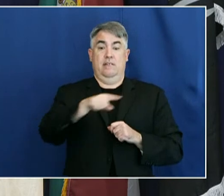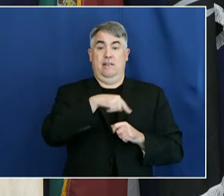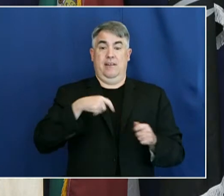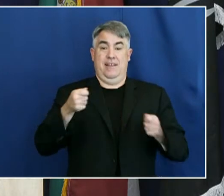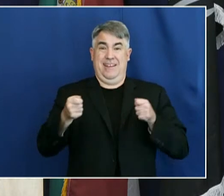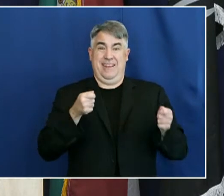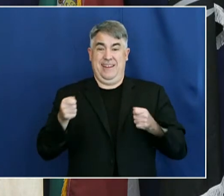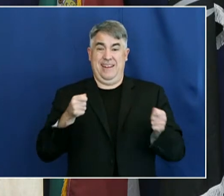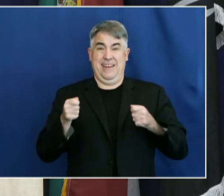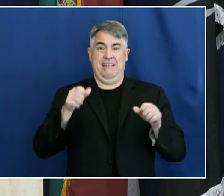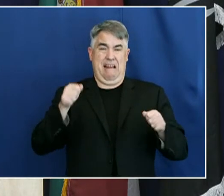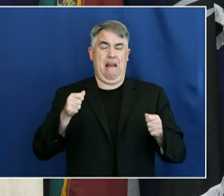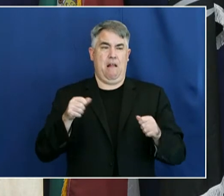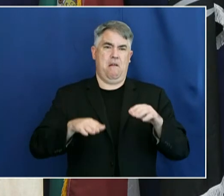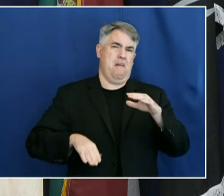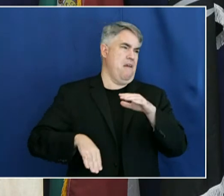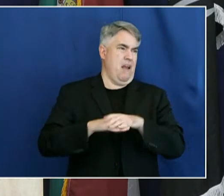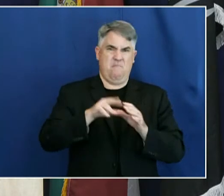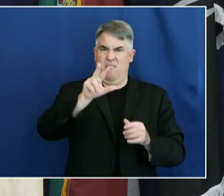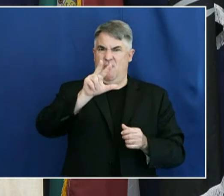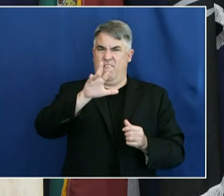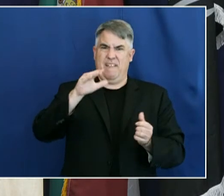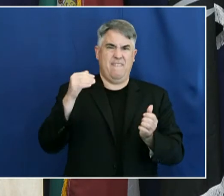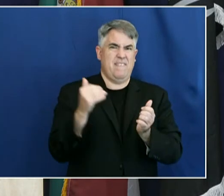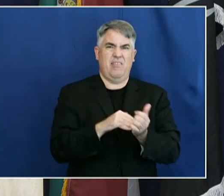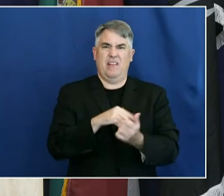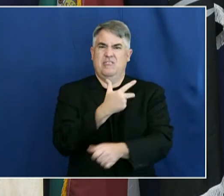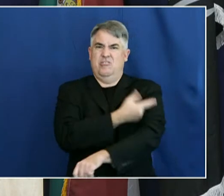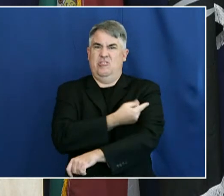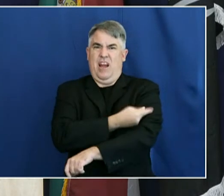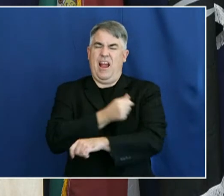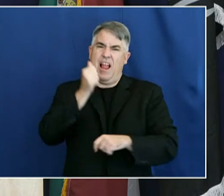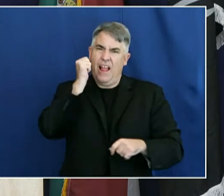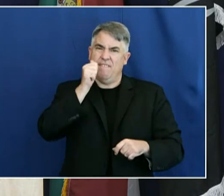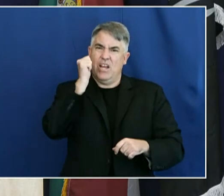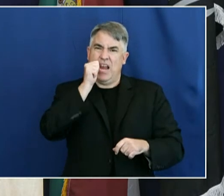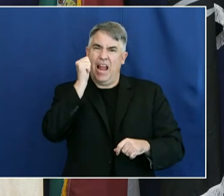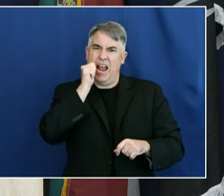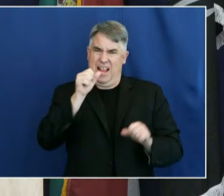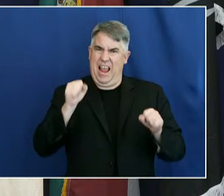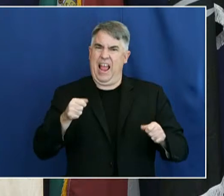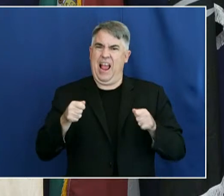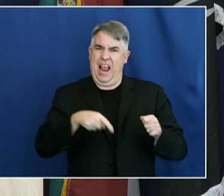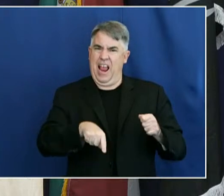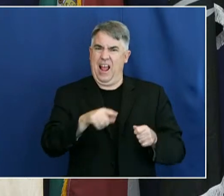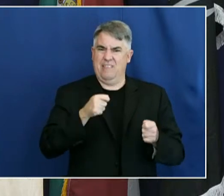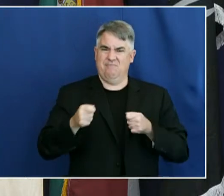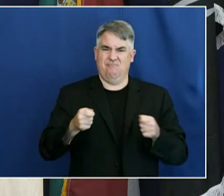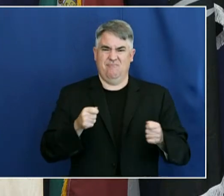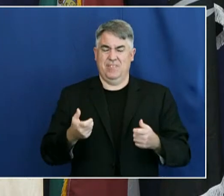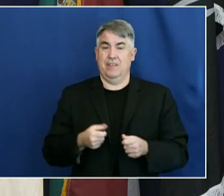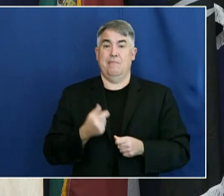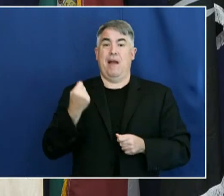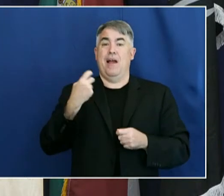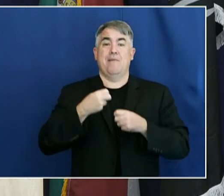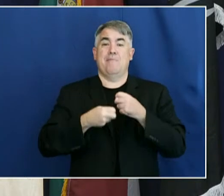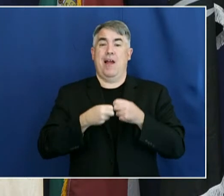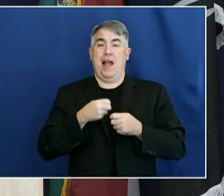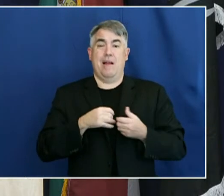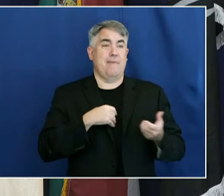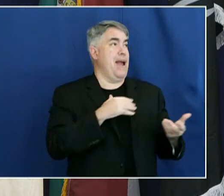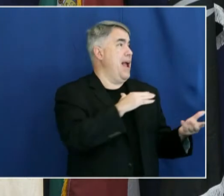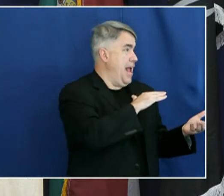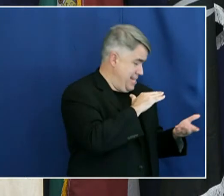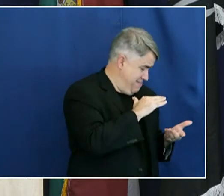per day, every single day, just at those locations. Presently, with the supply of vaccines, we're only doing about